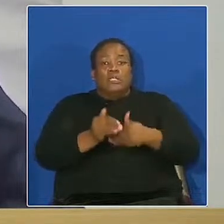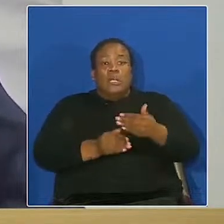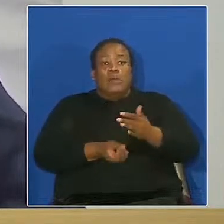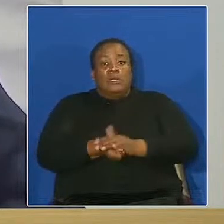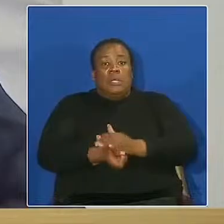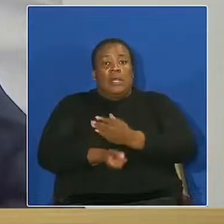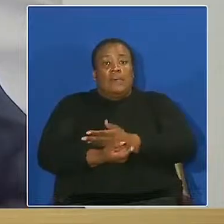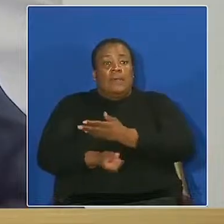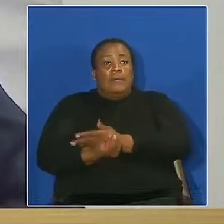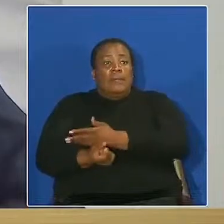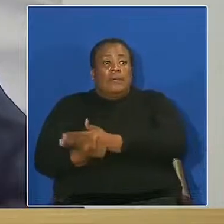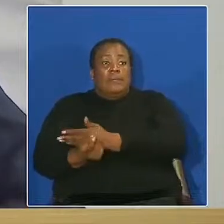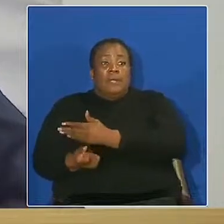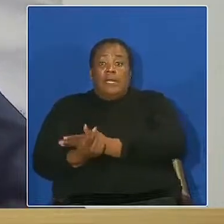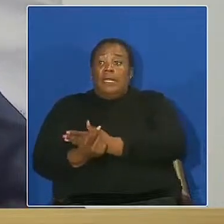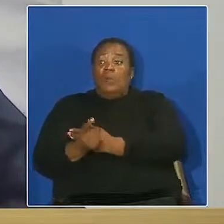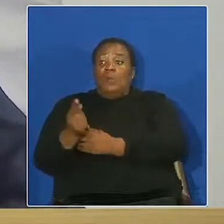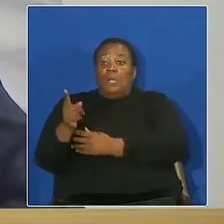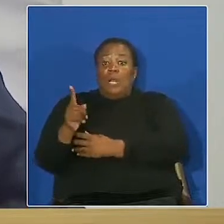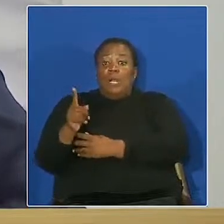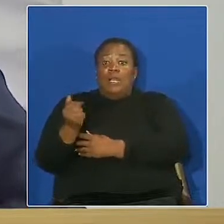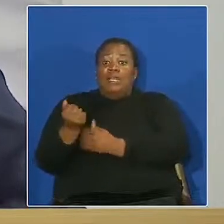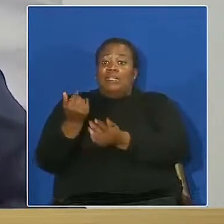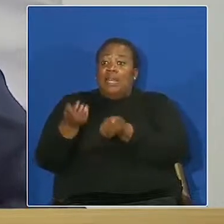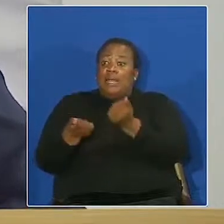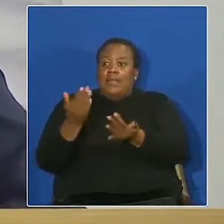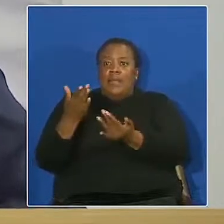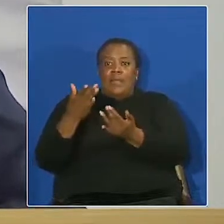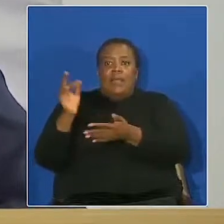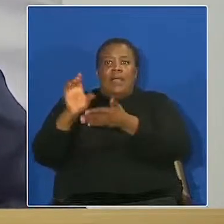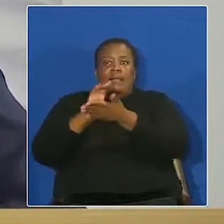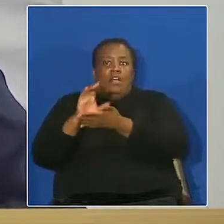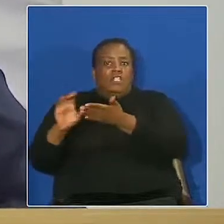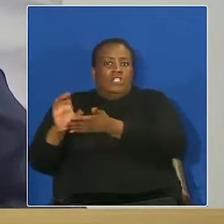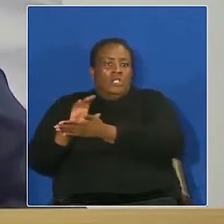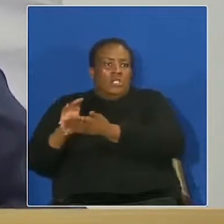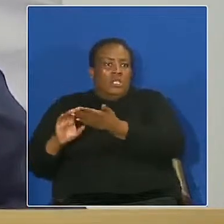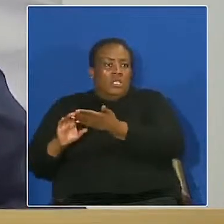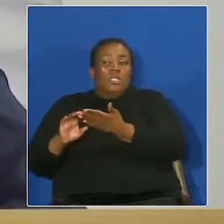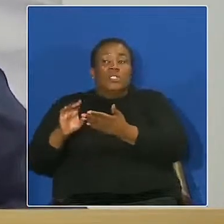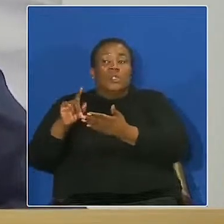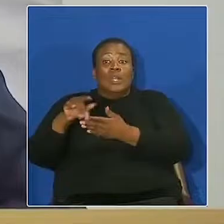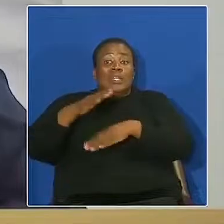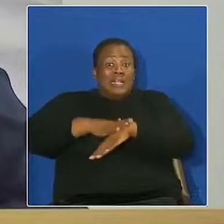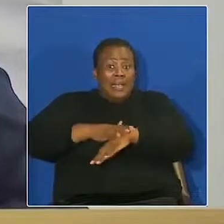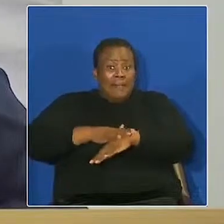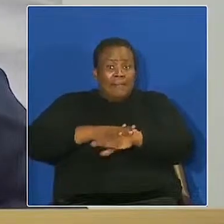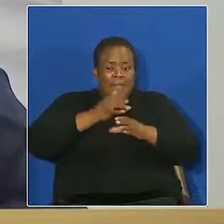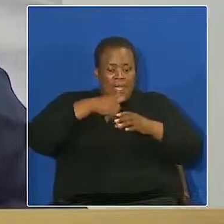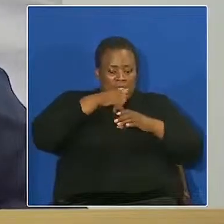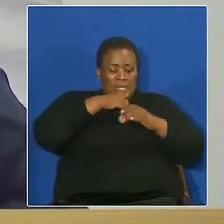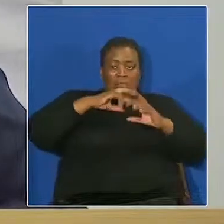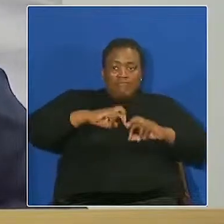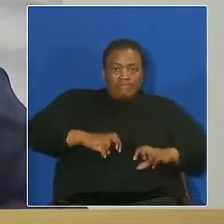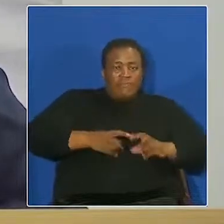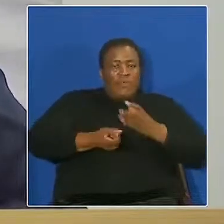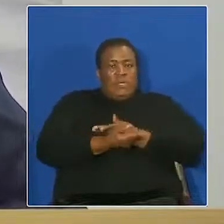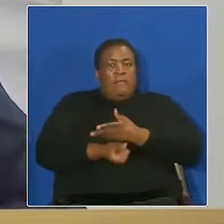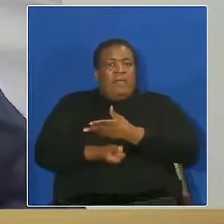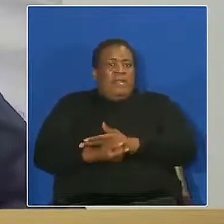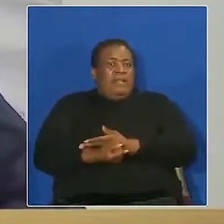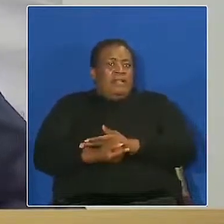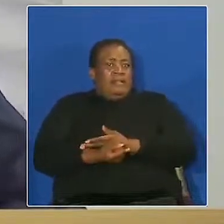of cancellation of the tender. It was during that time when the internal audit investigation